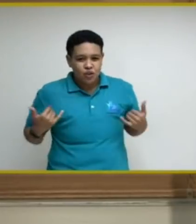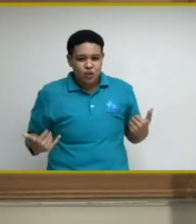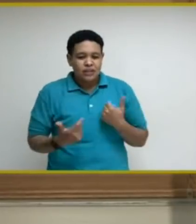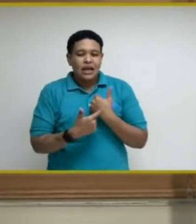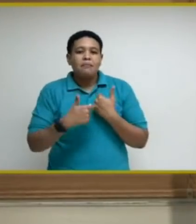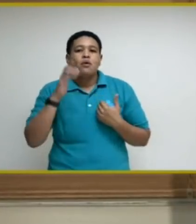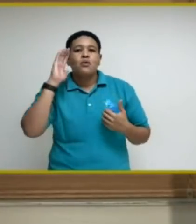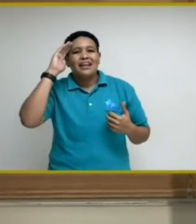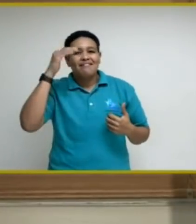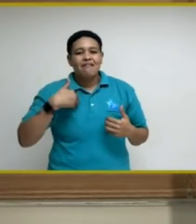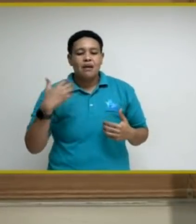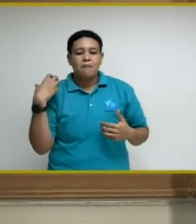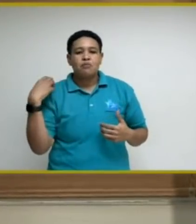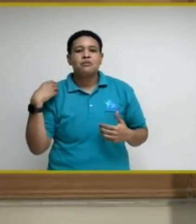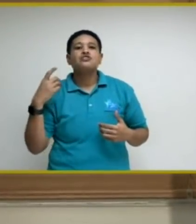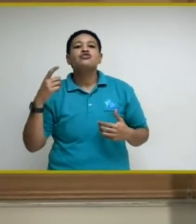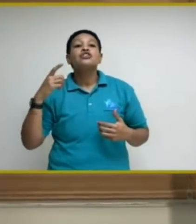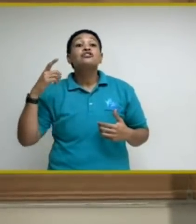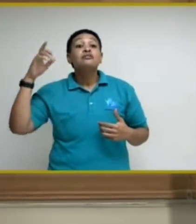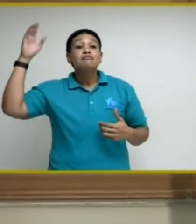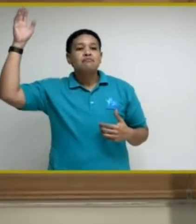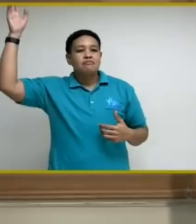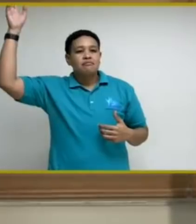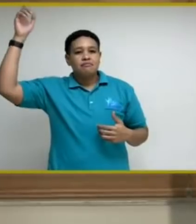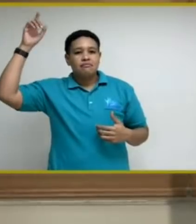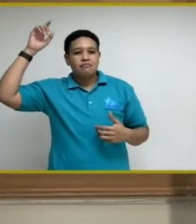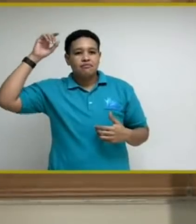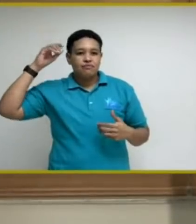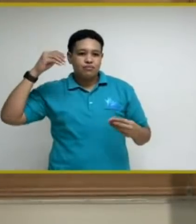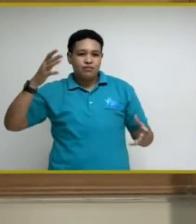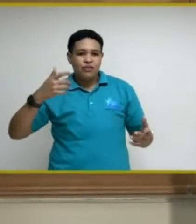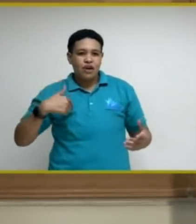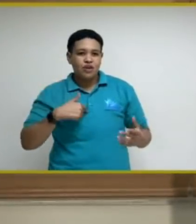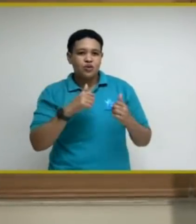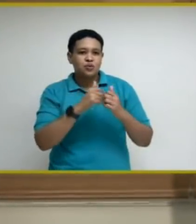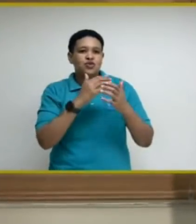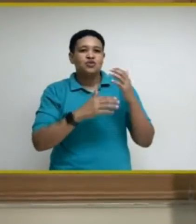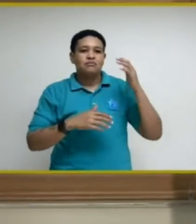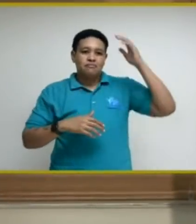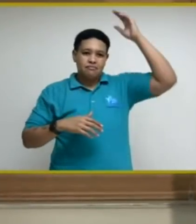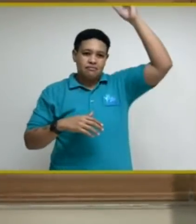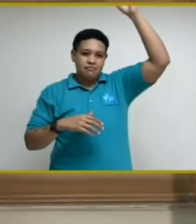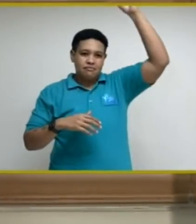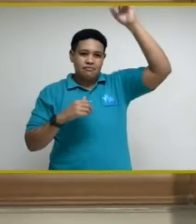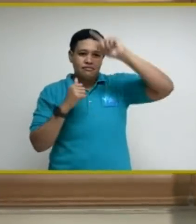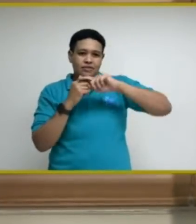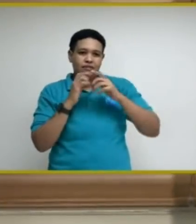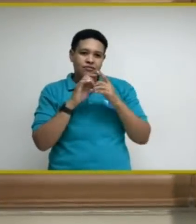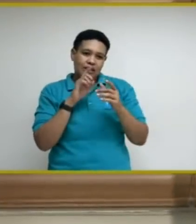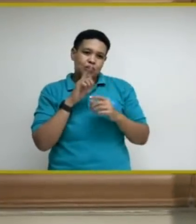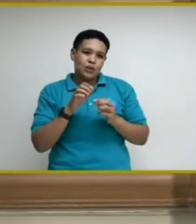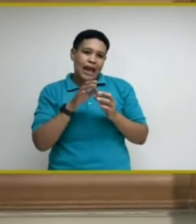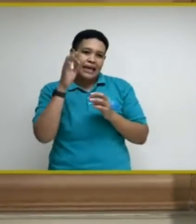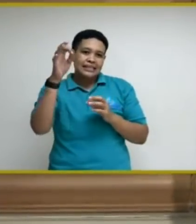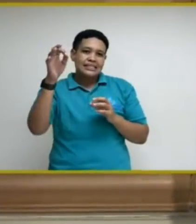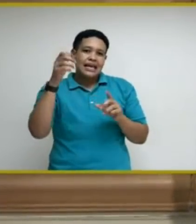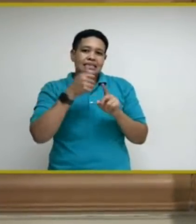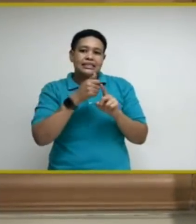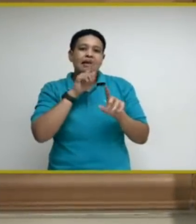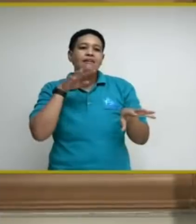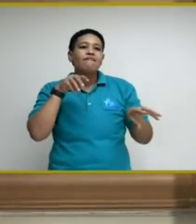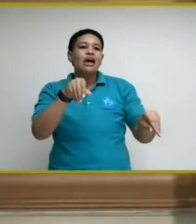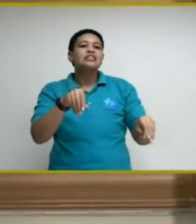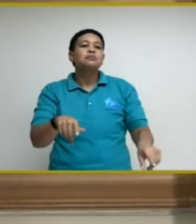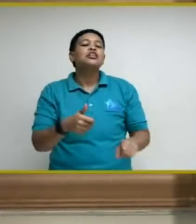I'm going to invite the Permanent Secretary to provide us with some insights into the extent of the